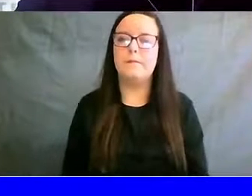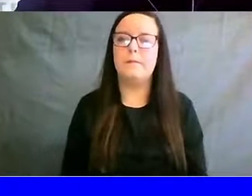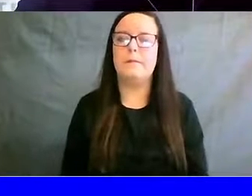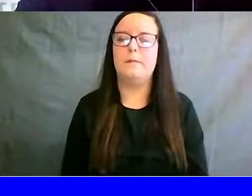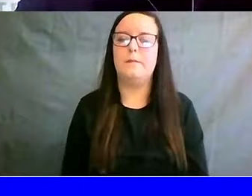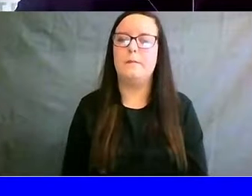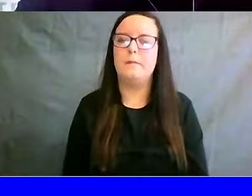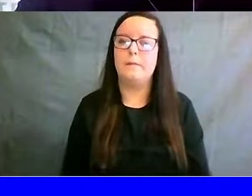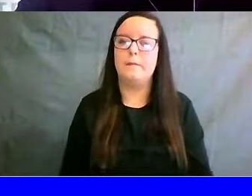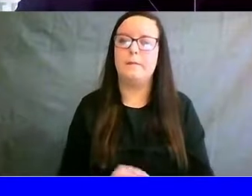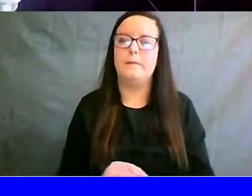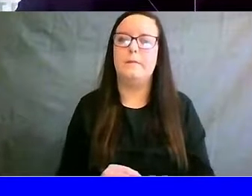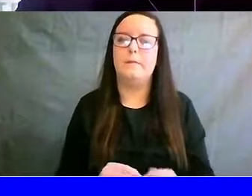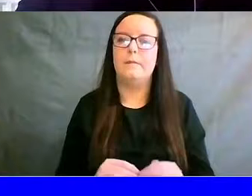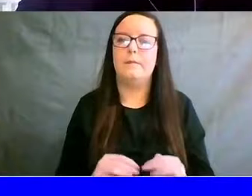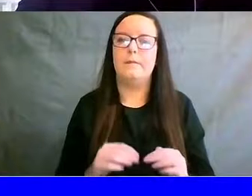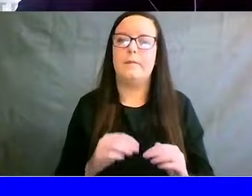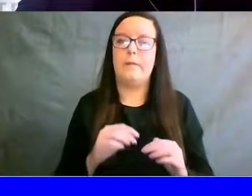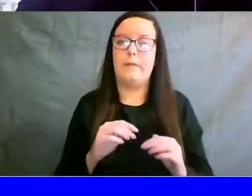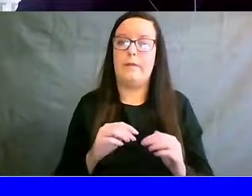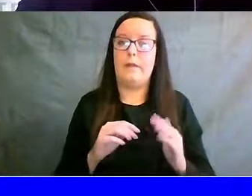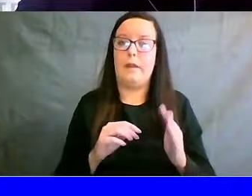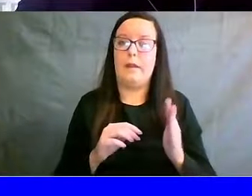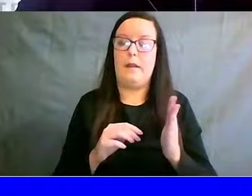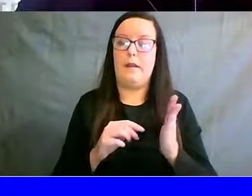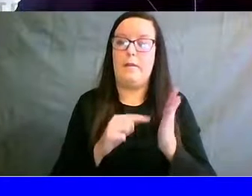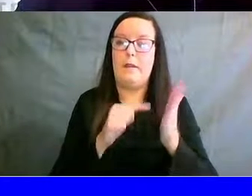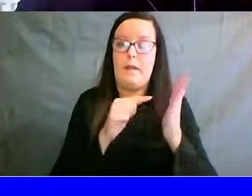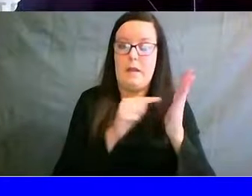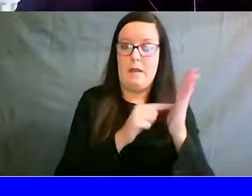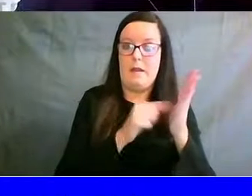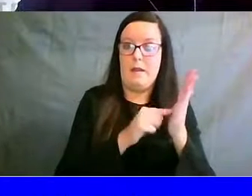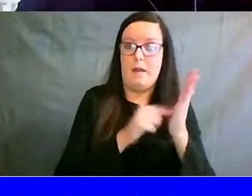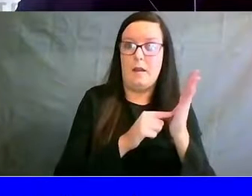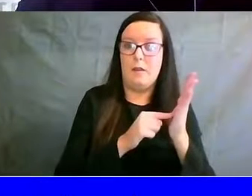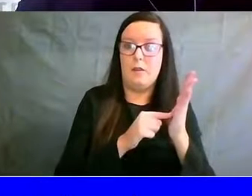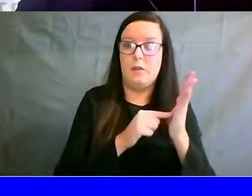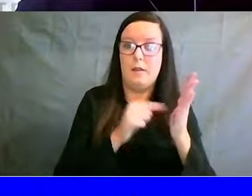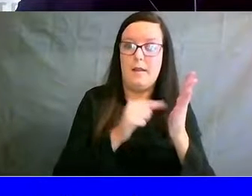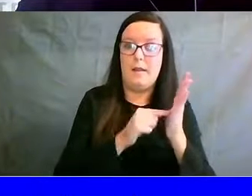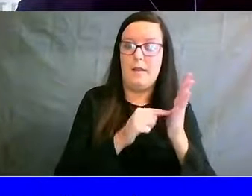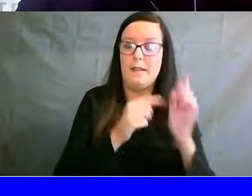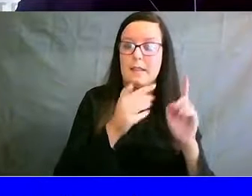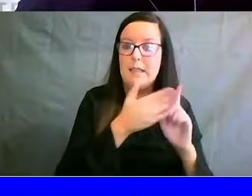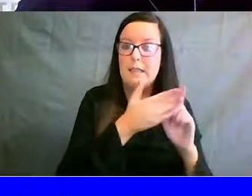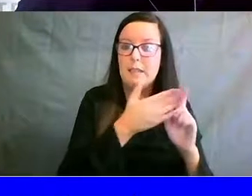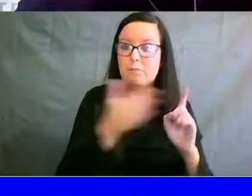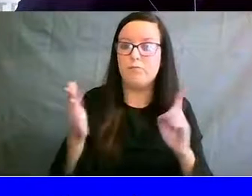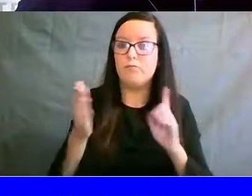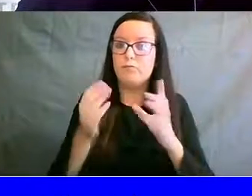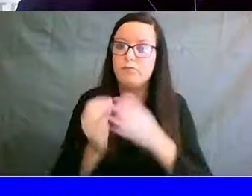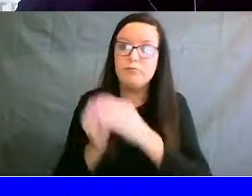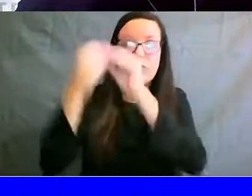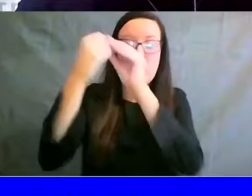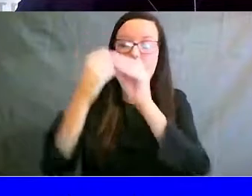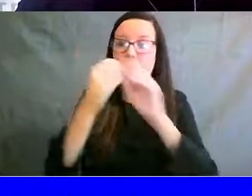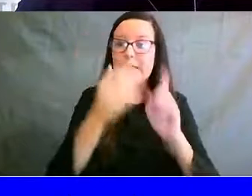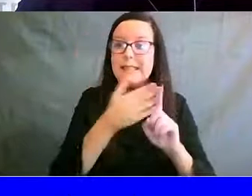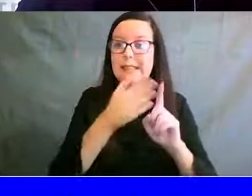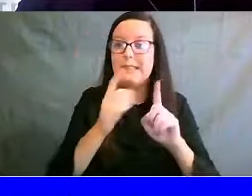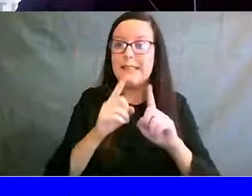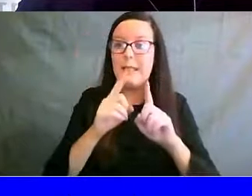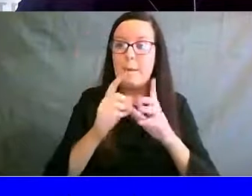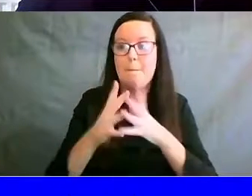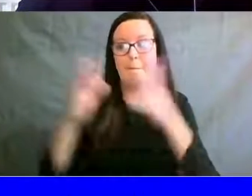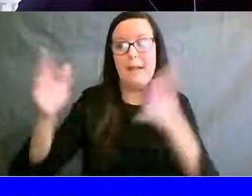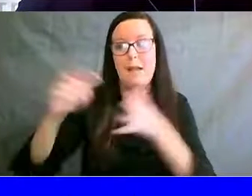The report has been produced as part of a wider co-produced project with the British Deaf